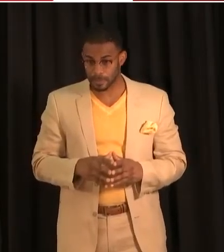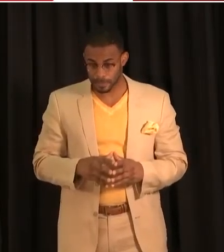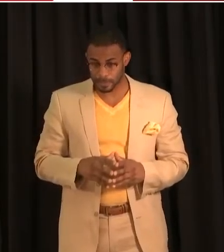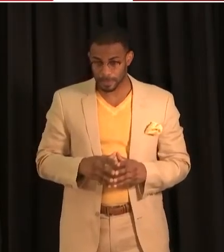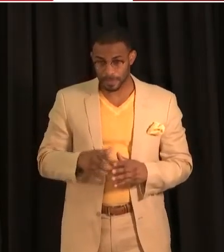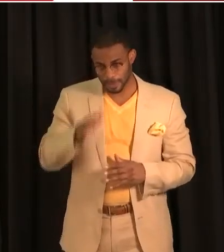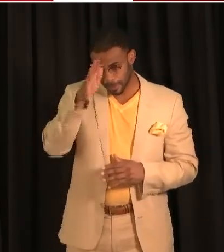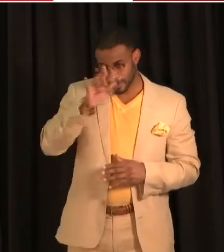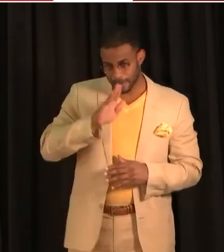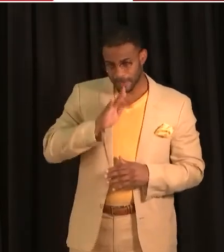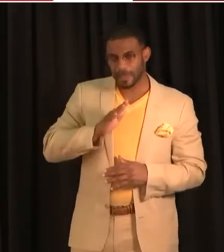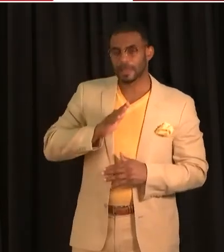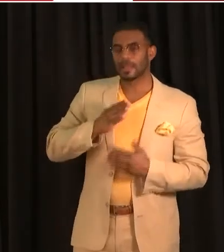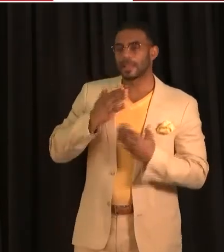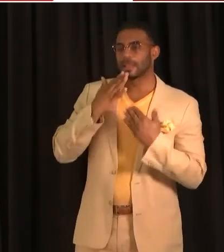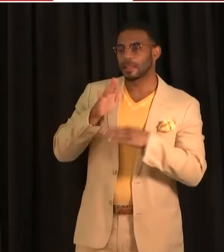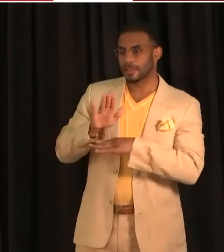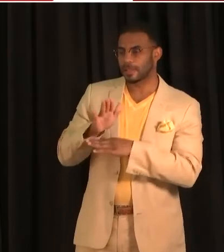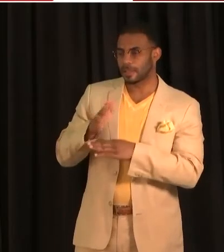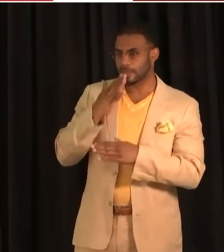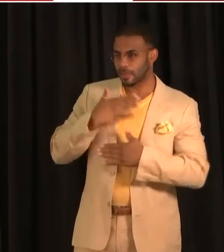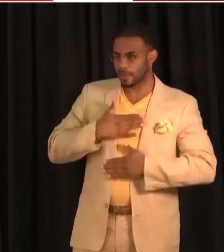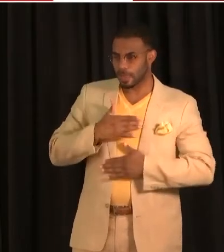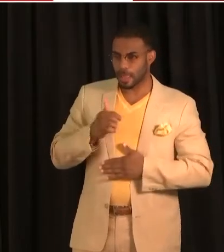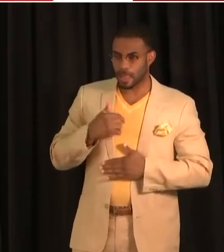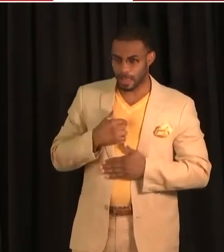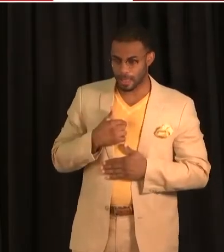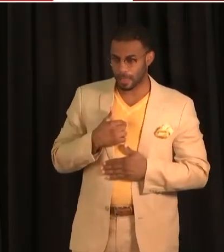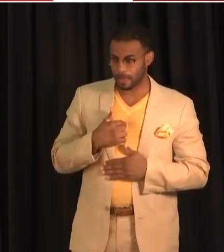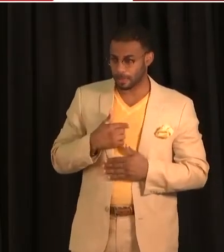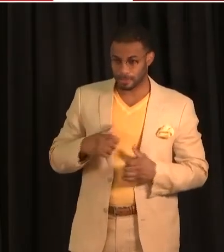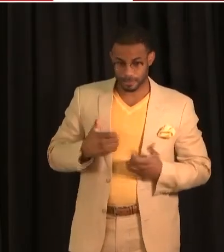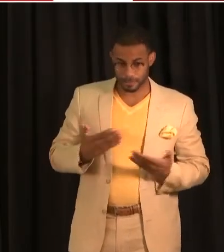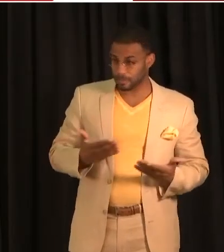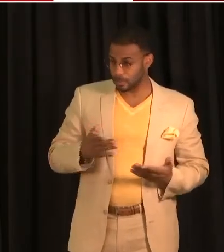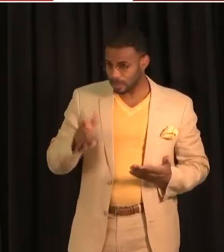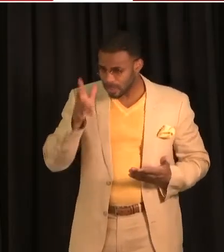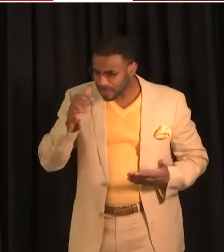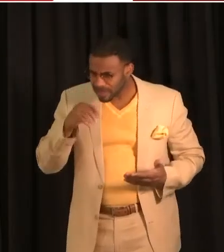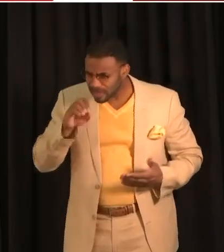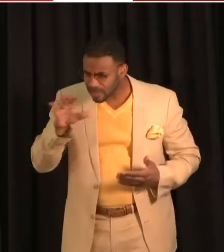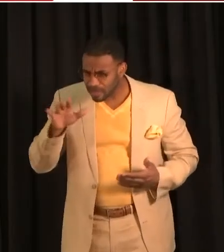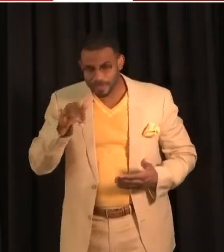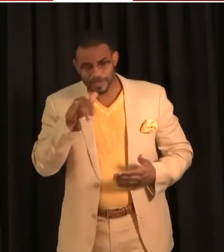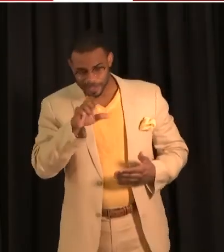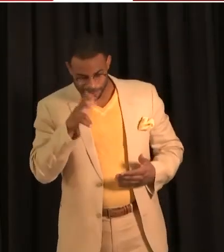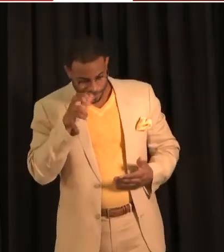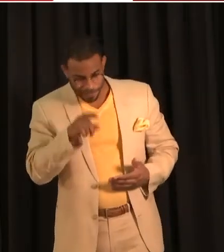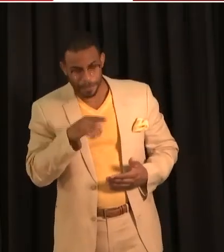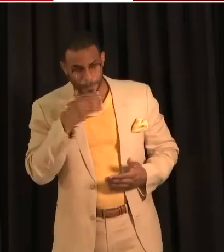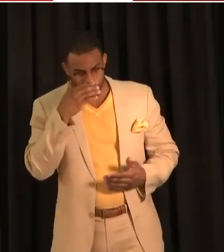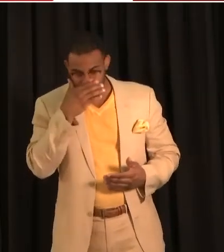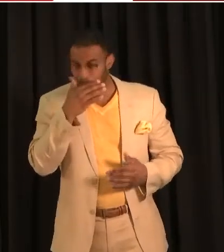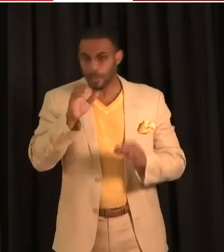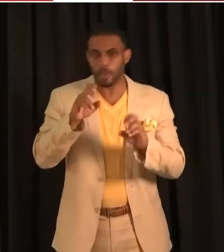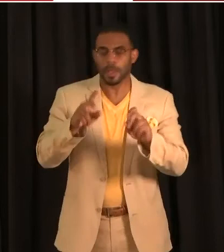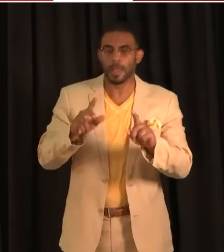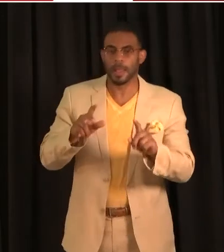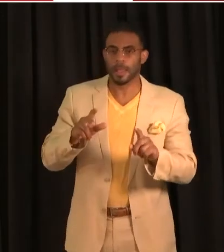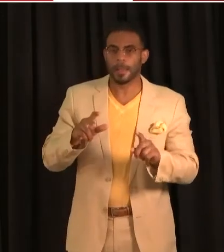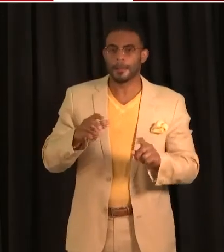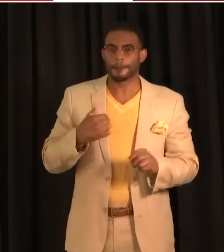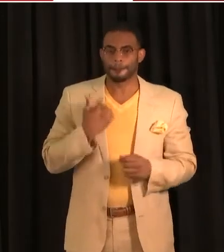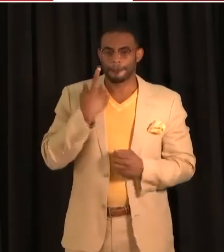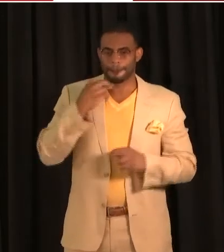Good evening, and thanks for taking my question. I appreciate it. Are you able to hear me? Yep, we can hear you.